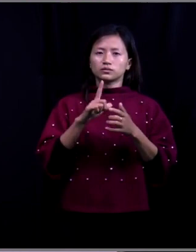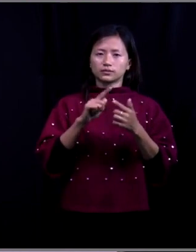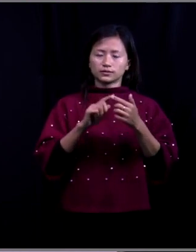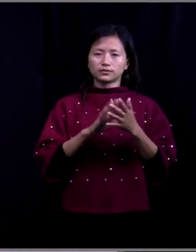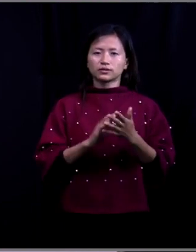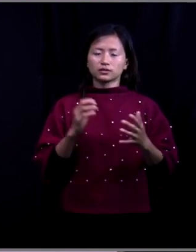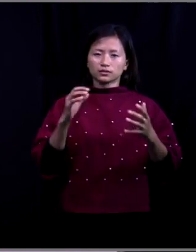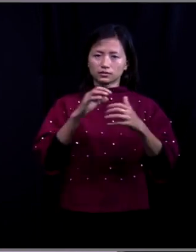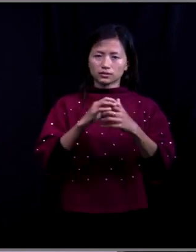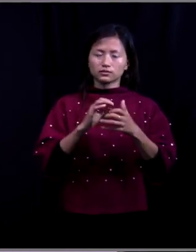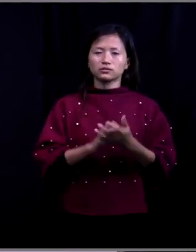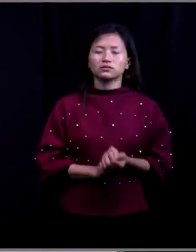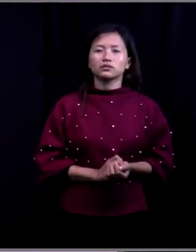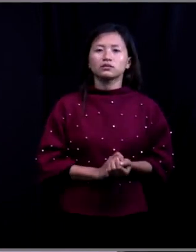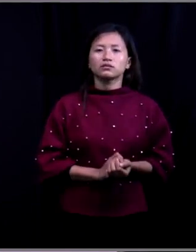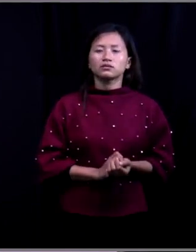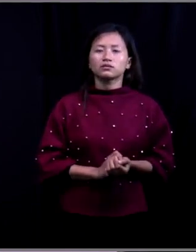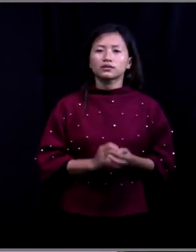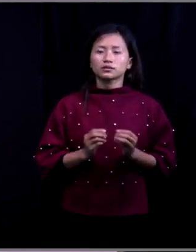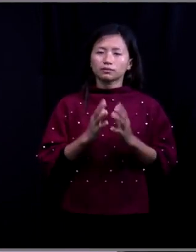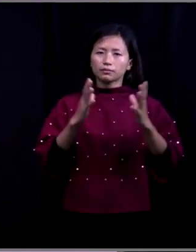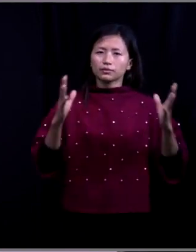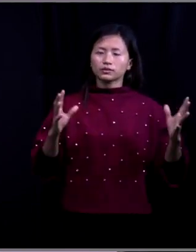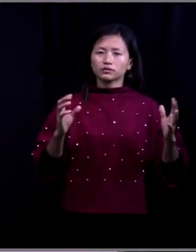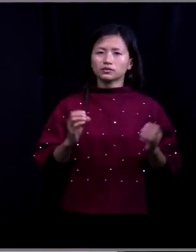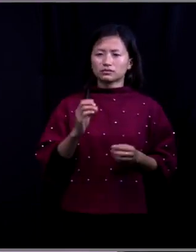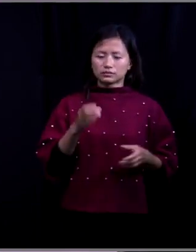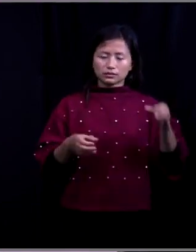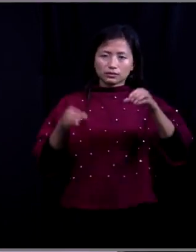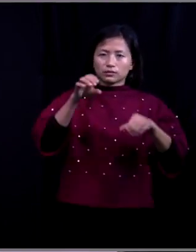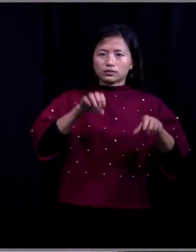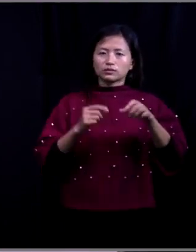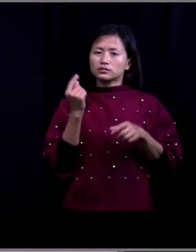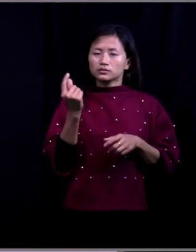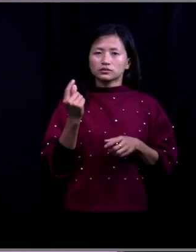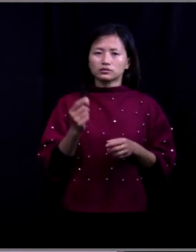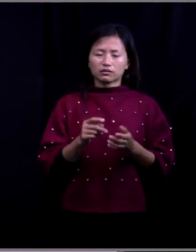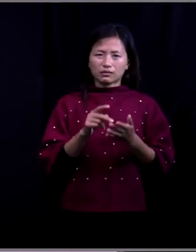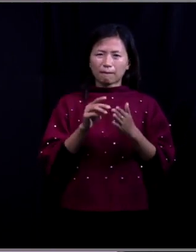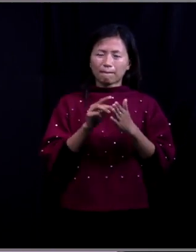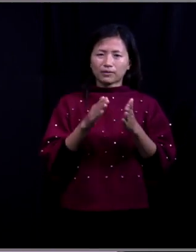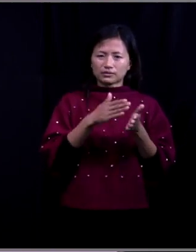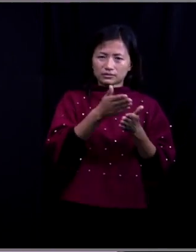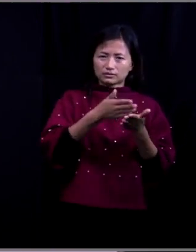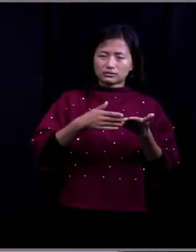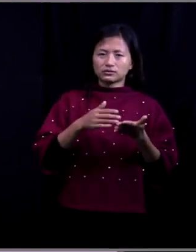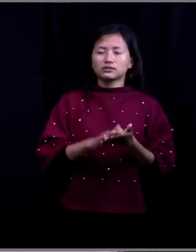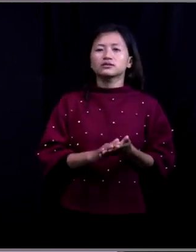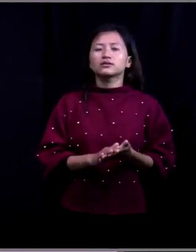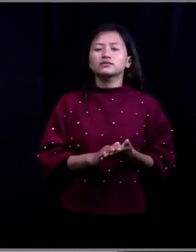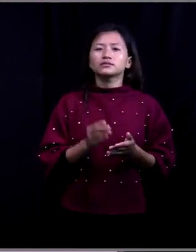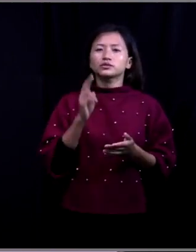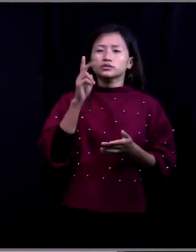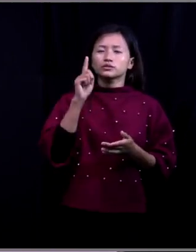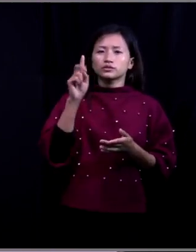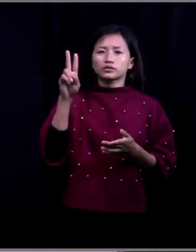that contains as many chemical units or particles as there are atoms in 12